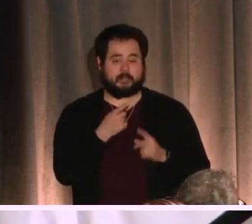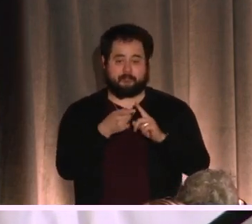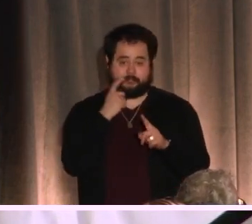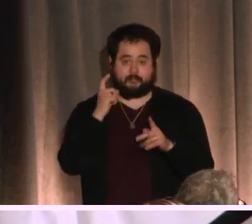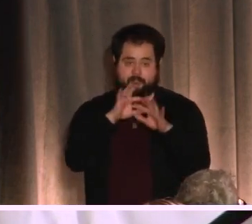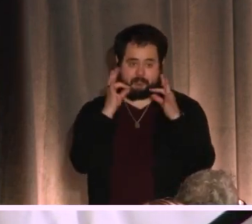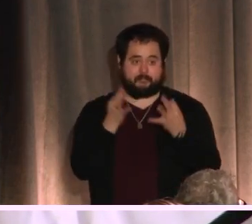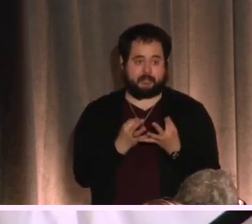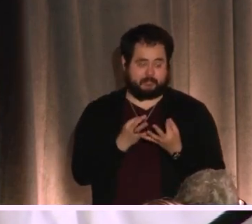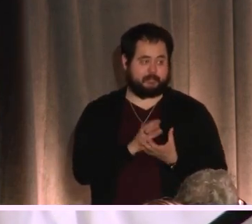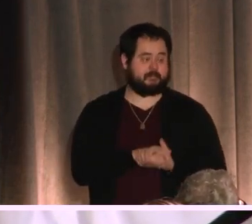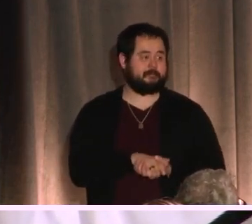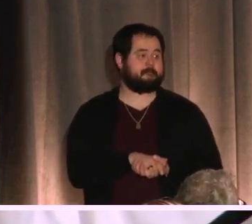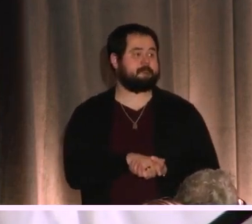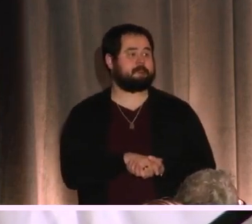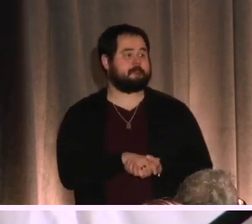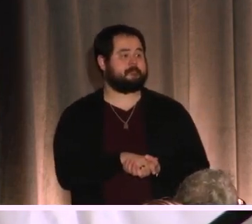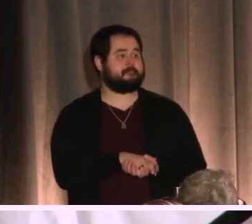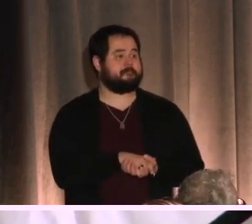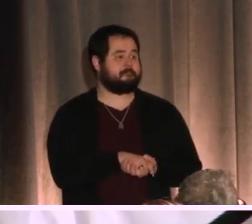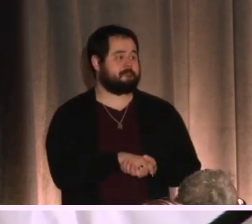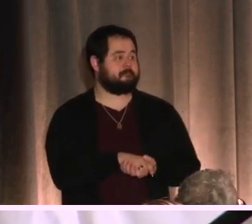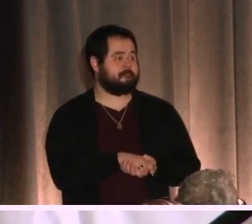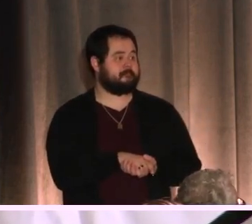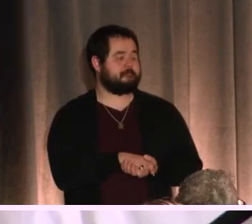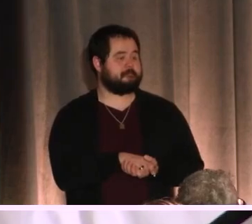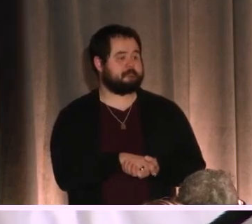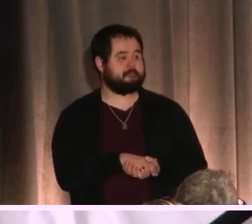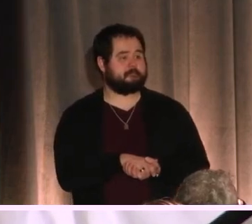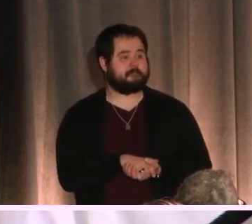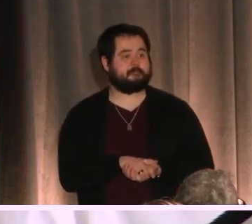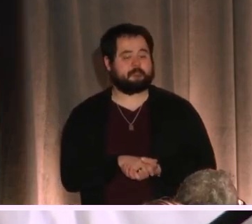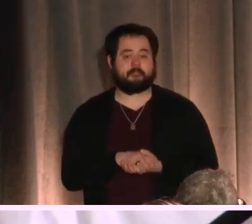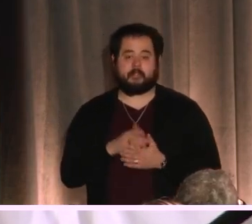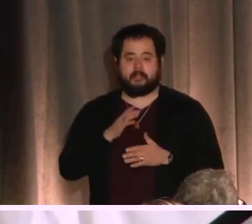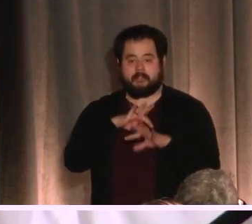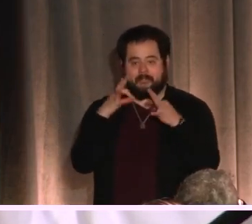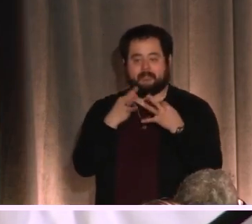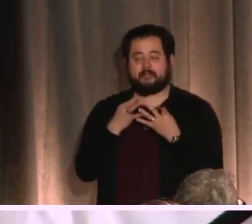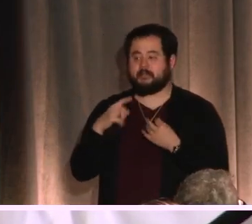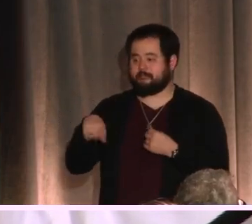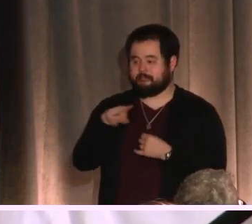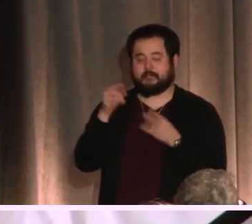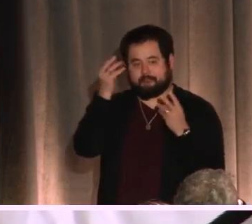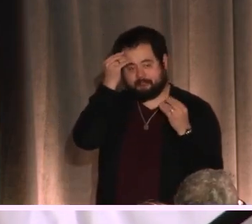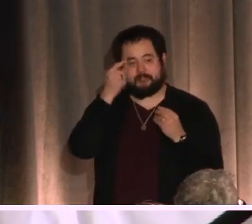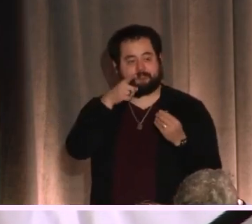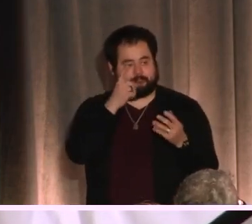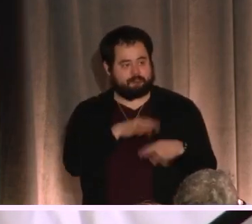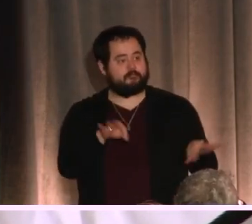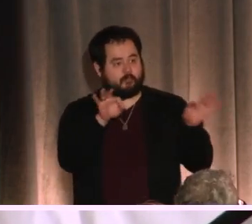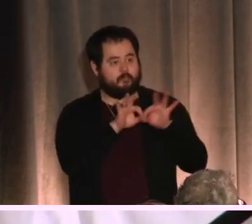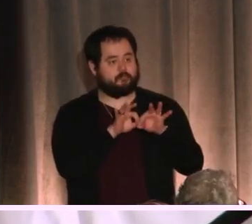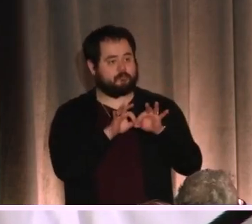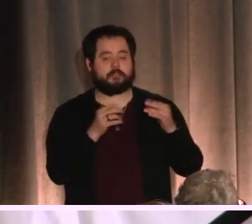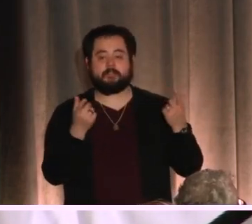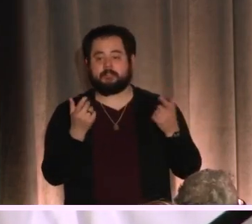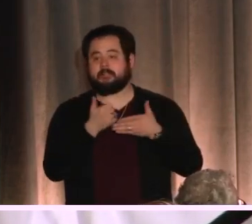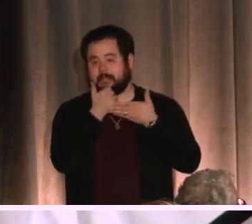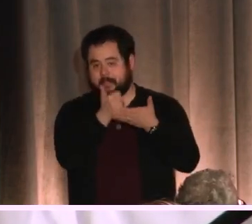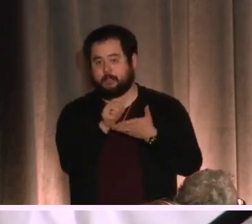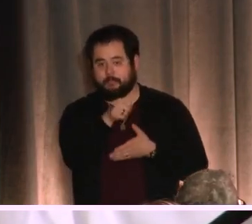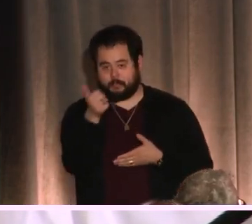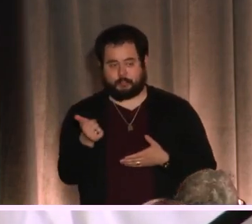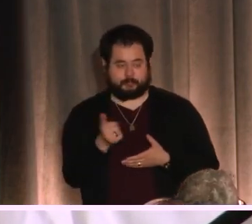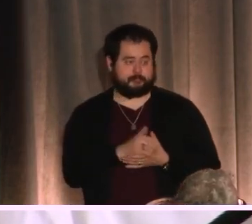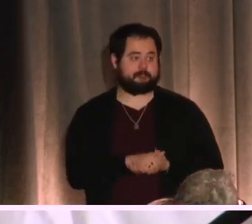a family who feel it's important who feel this important to help others to help others